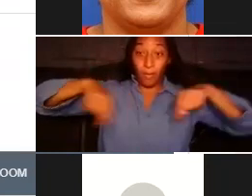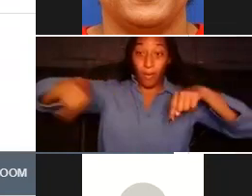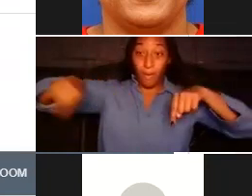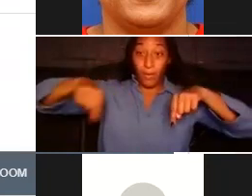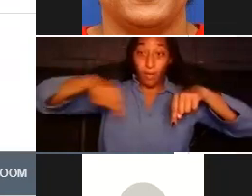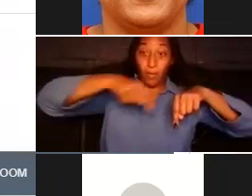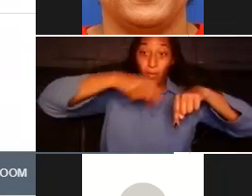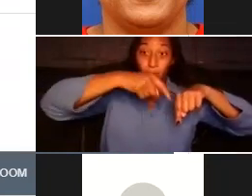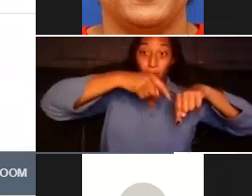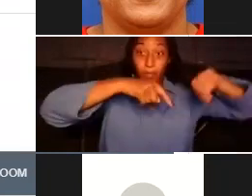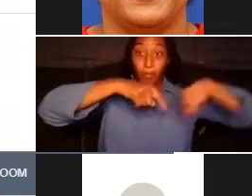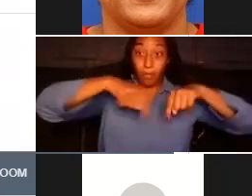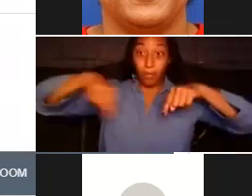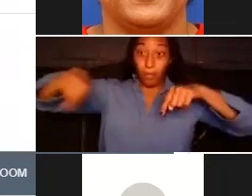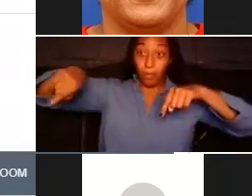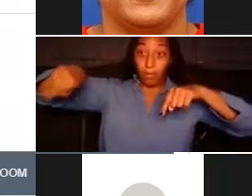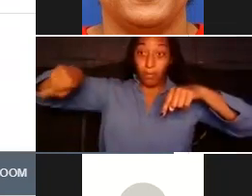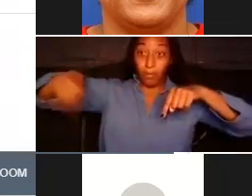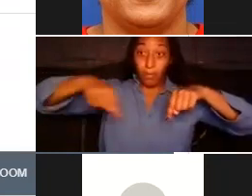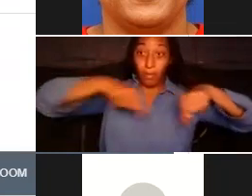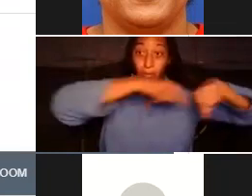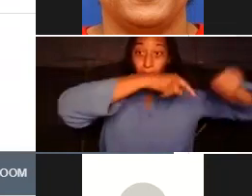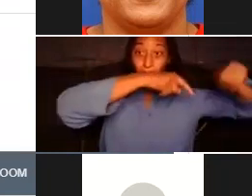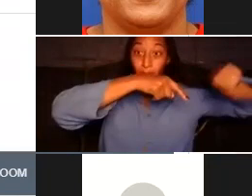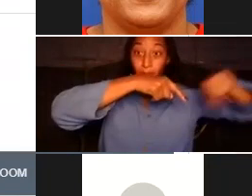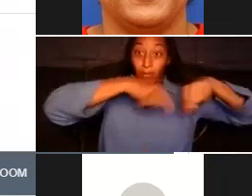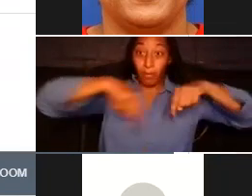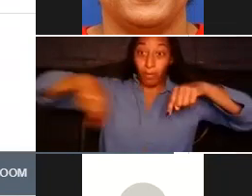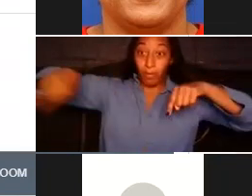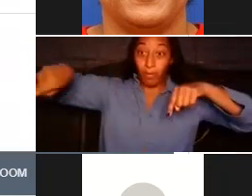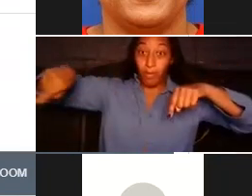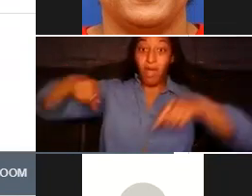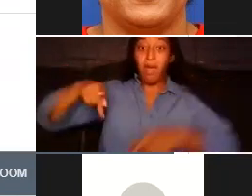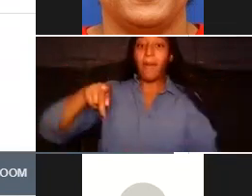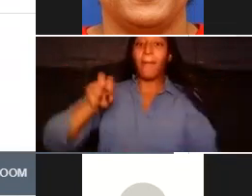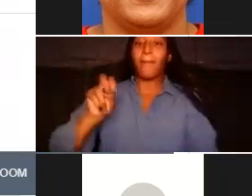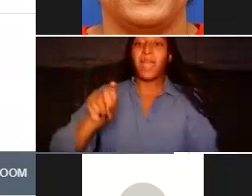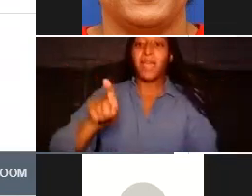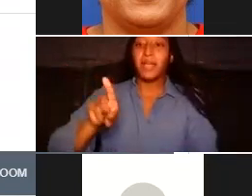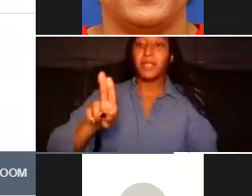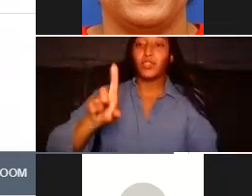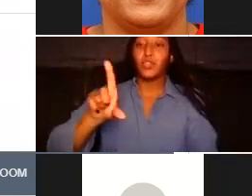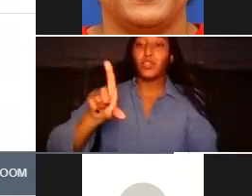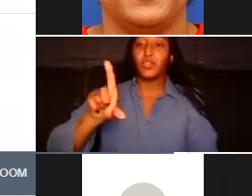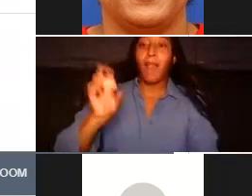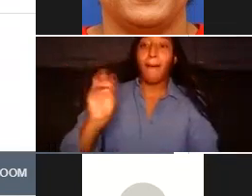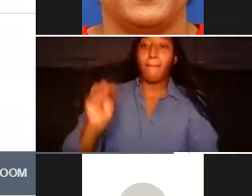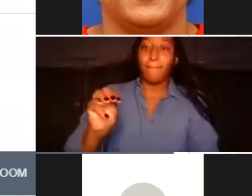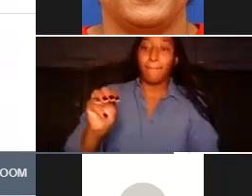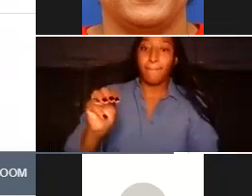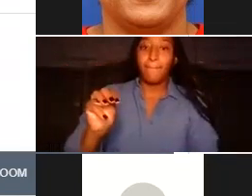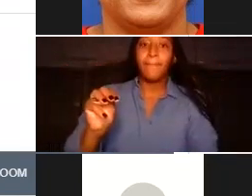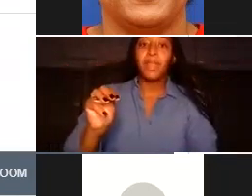very complicated motion, but we're going to focus just on a simple pendulum. And we aren't interested in solving or knowing anything else about this